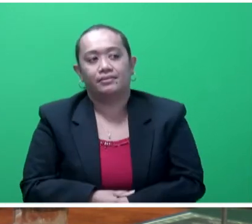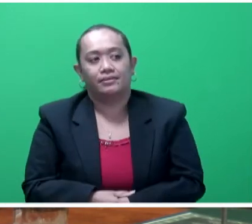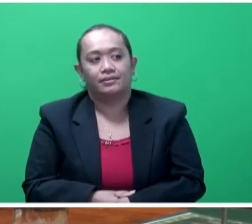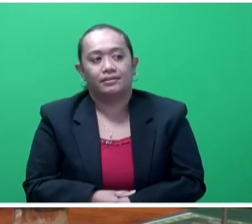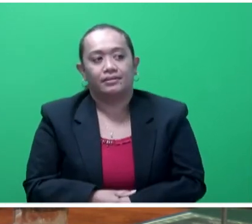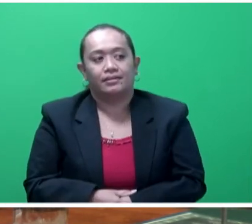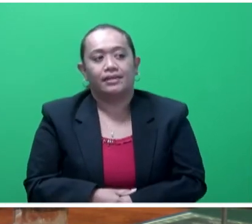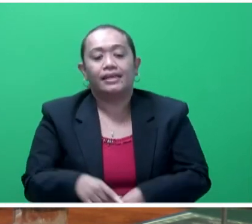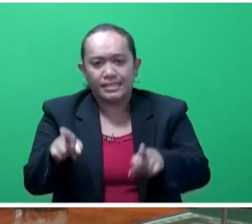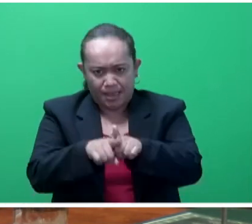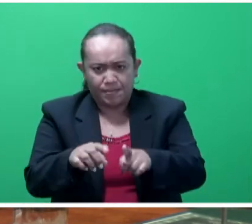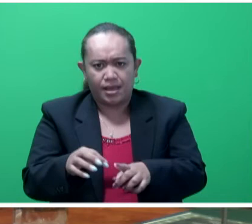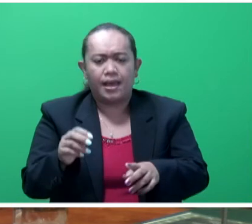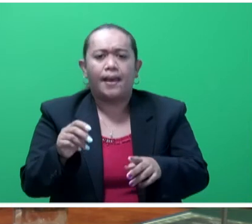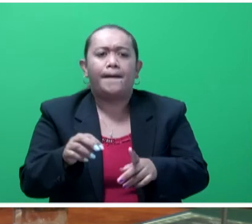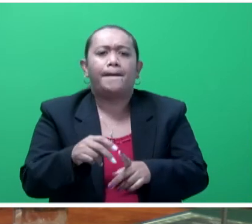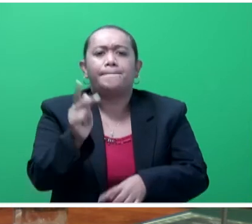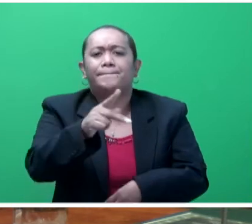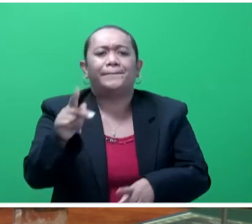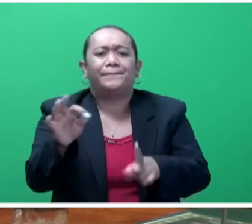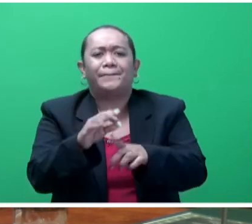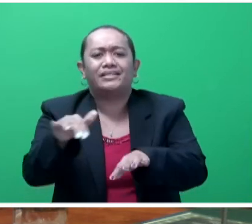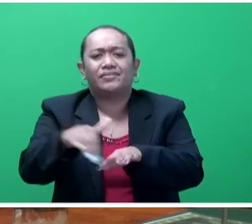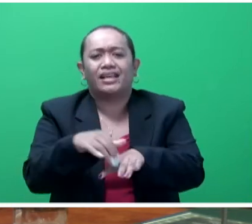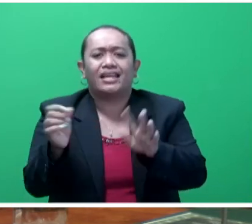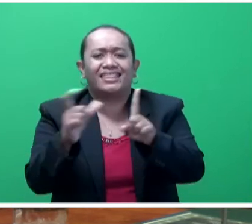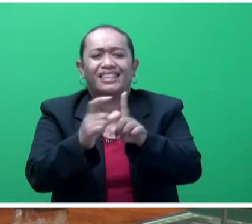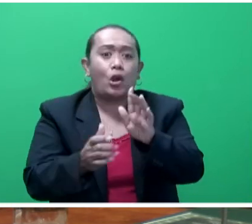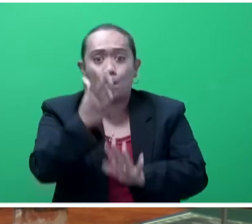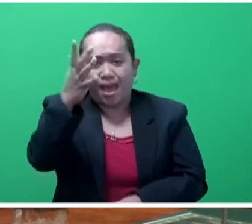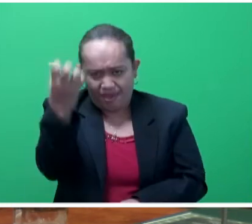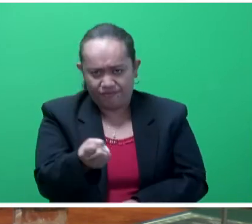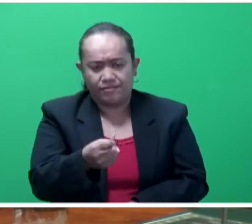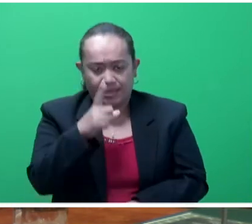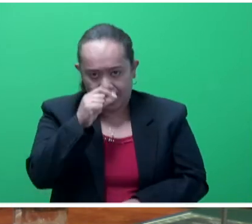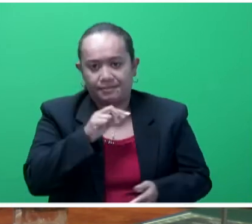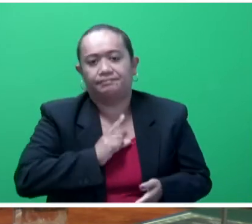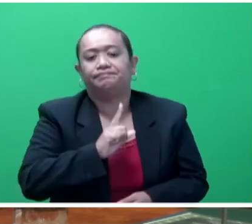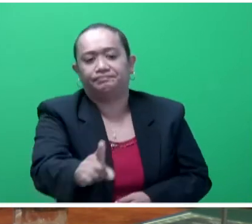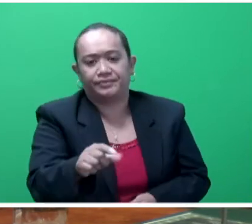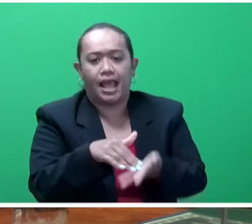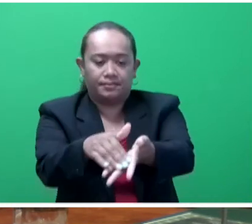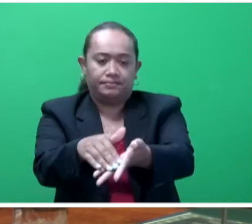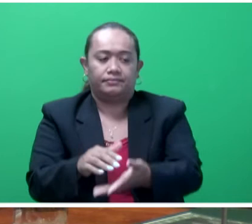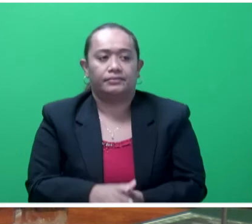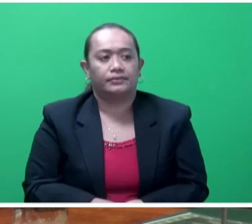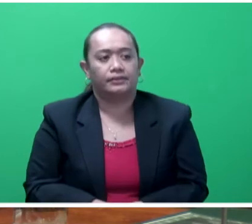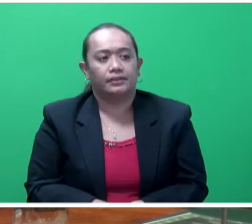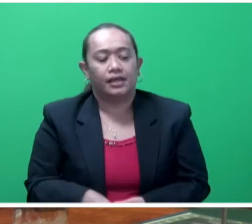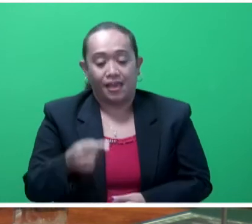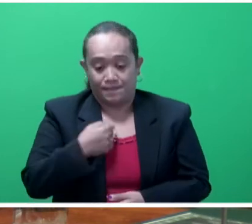based in Pacific Harbour. Mr. Speaker, sir, I also want to inform the House that in the last